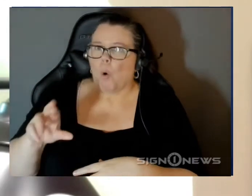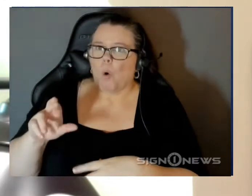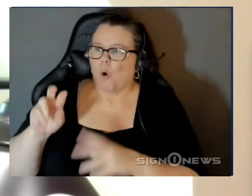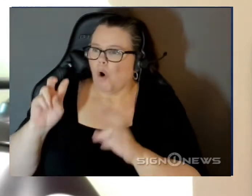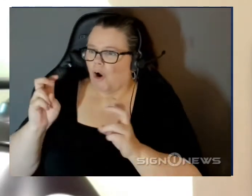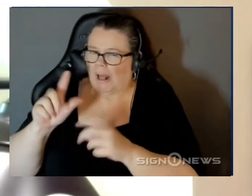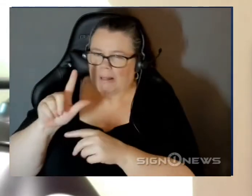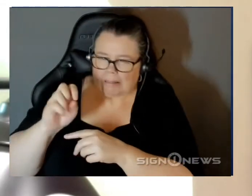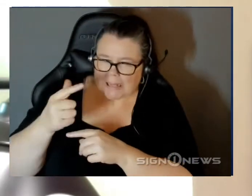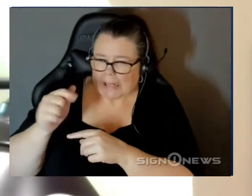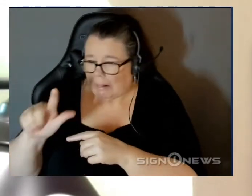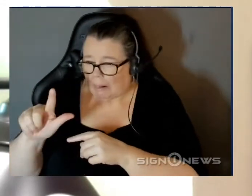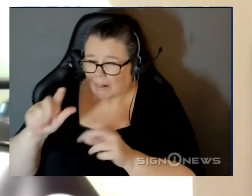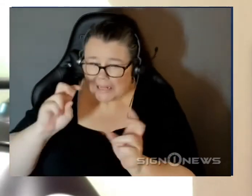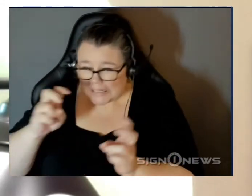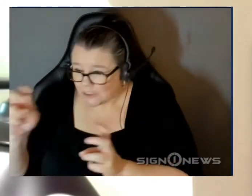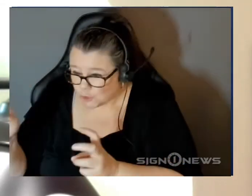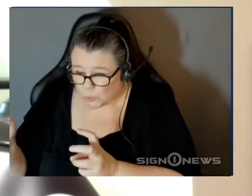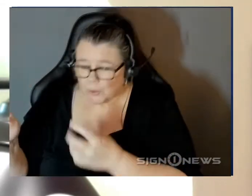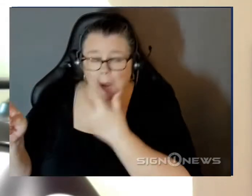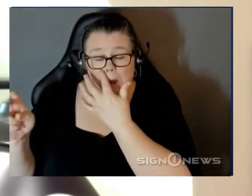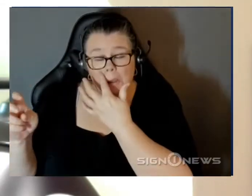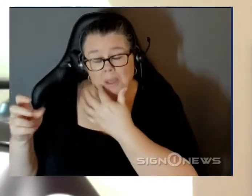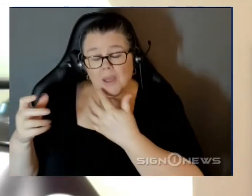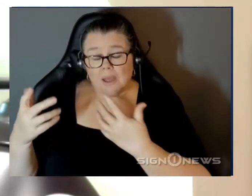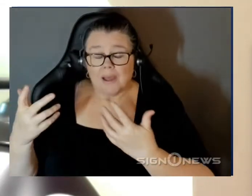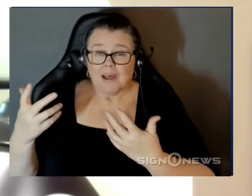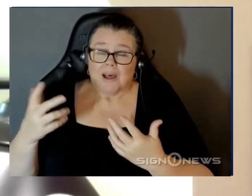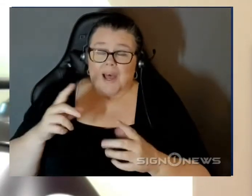families is that the answer to these questions is yes.